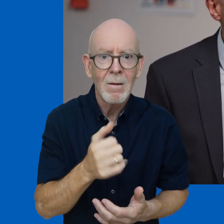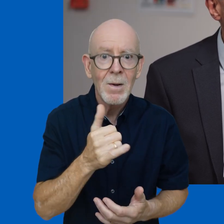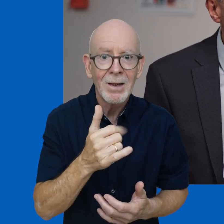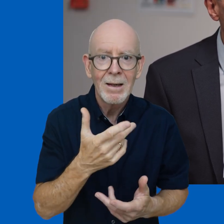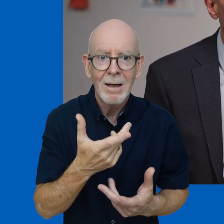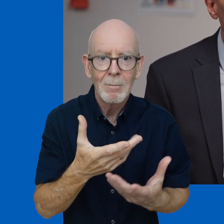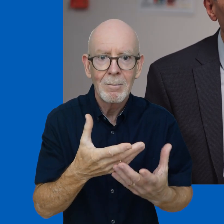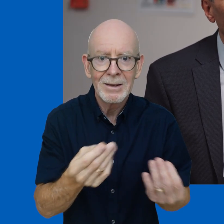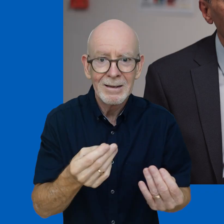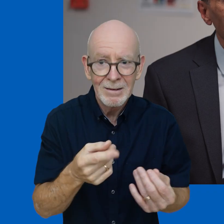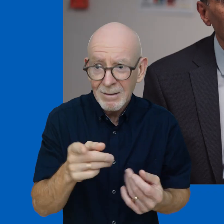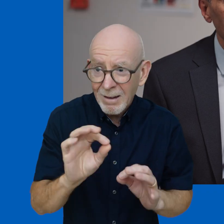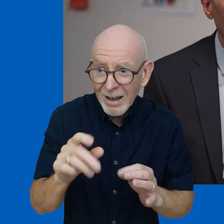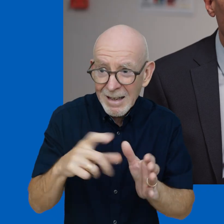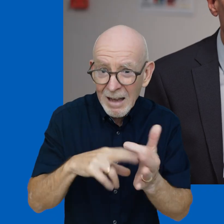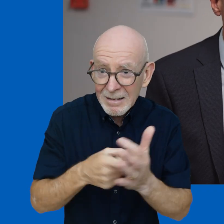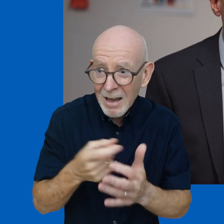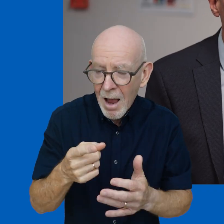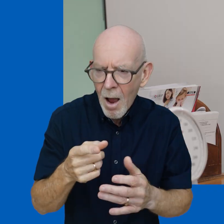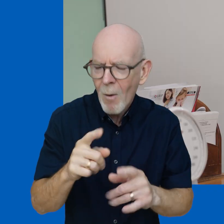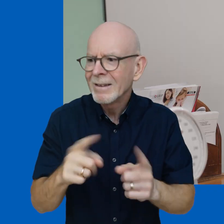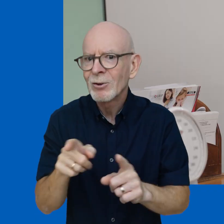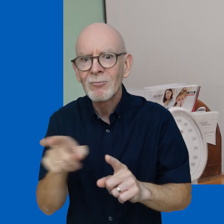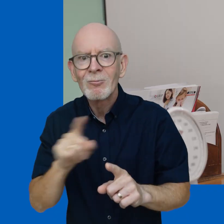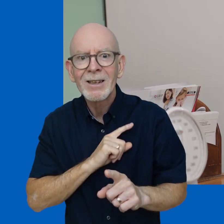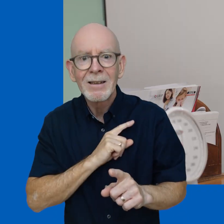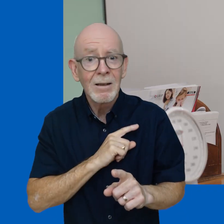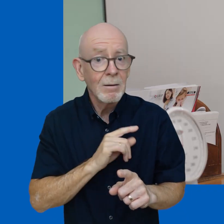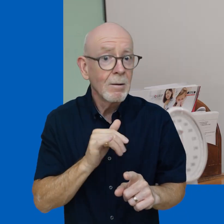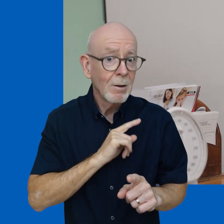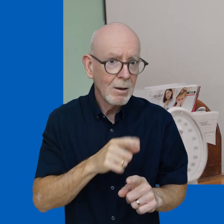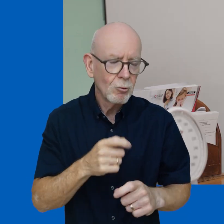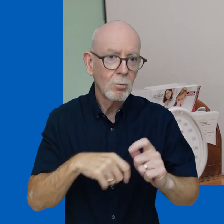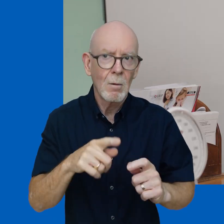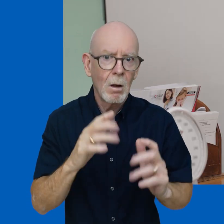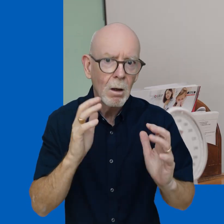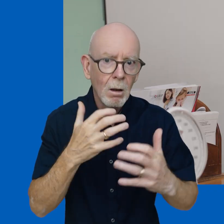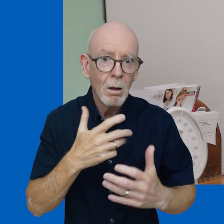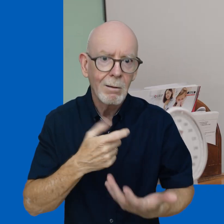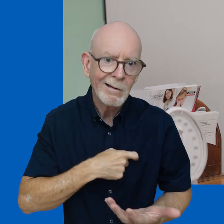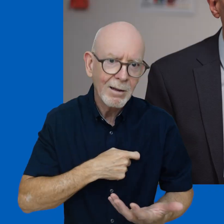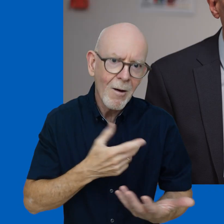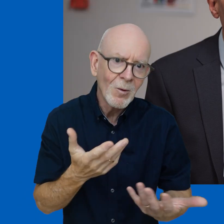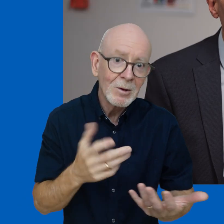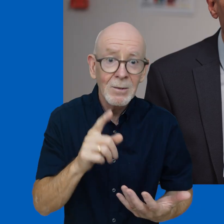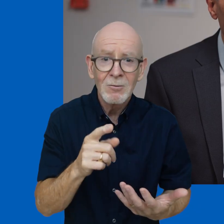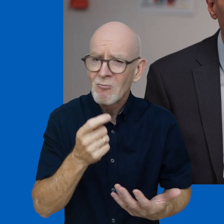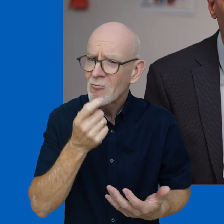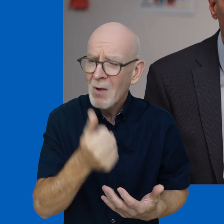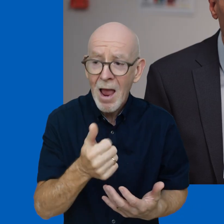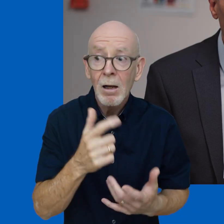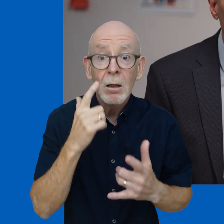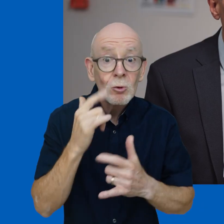up something even though the person doesn't have cancer. They can cause anxiety naturally and lead to extra tests.